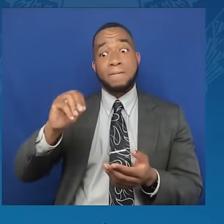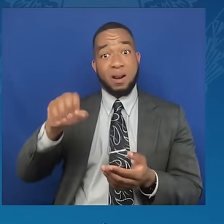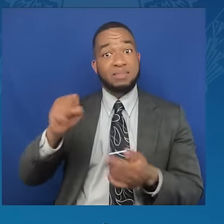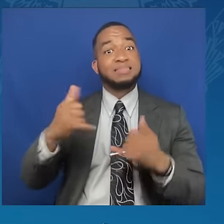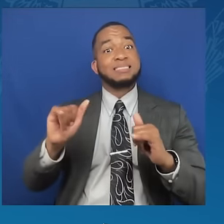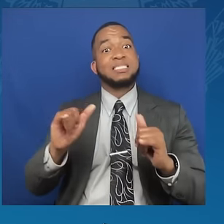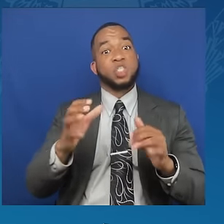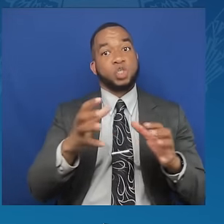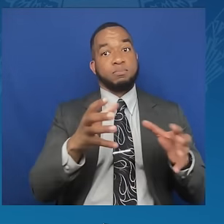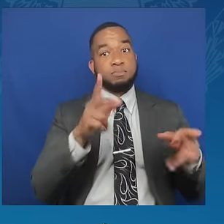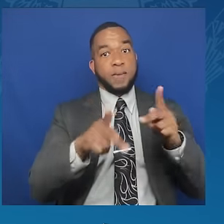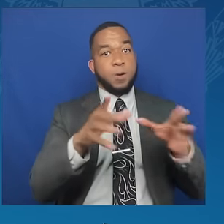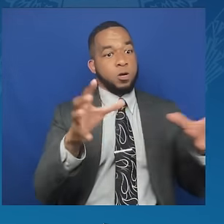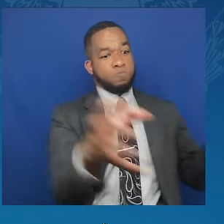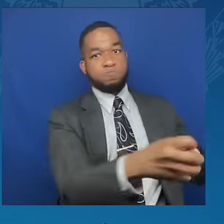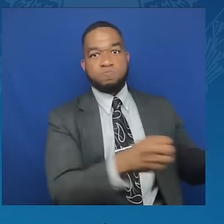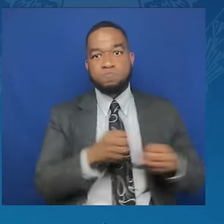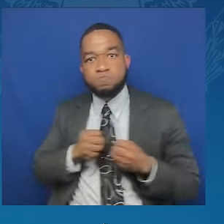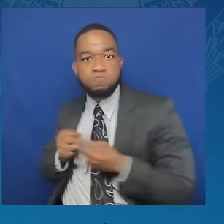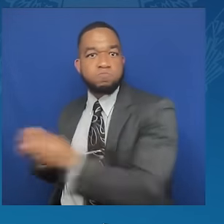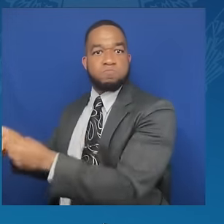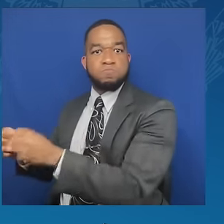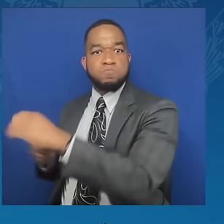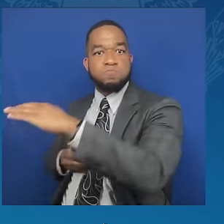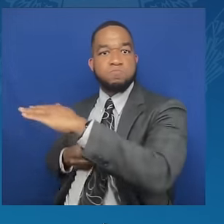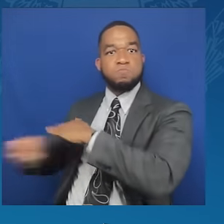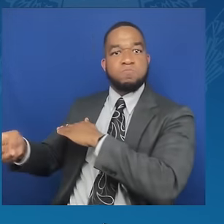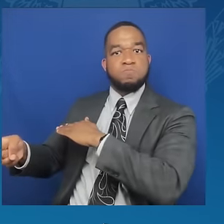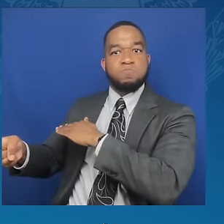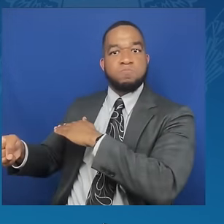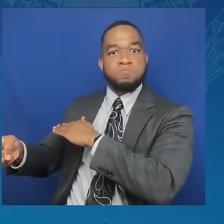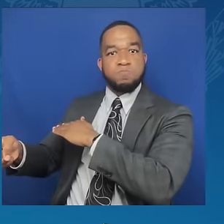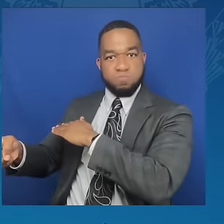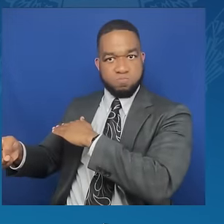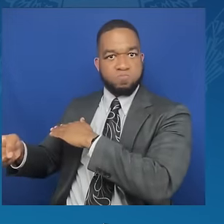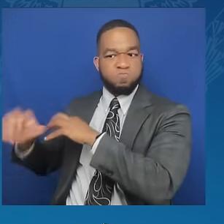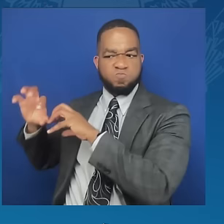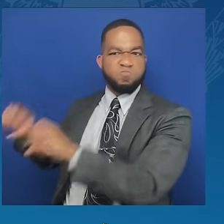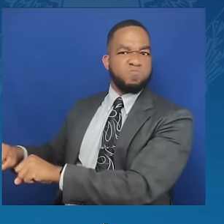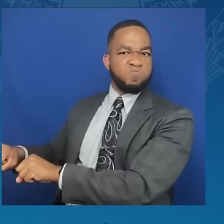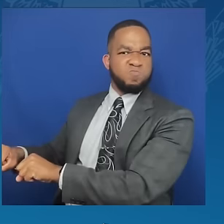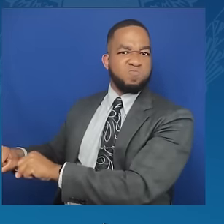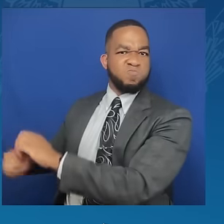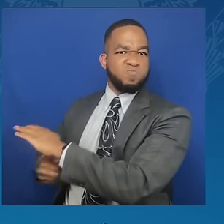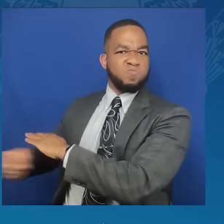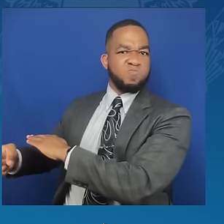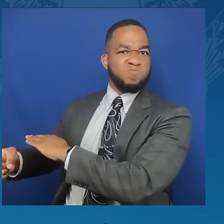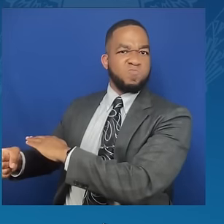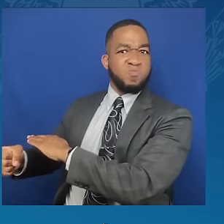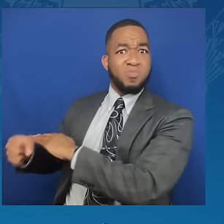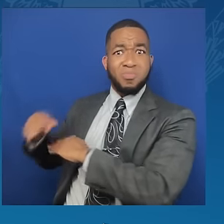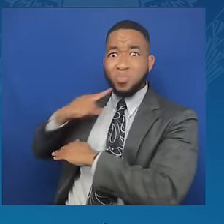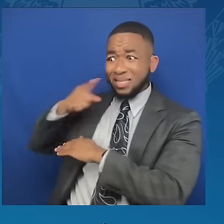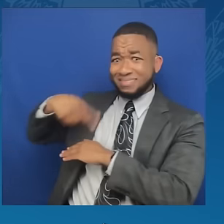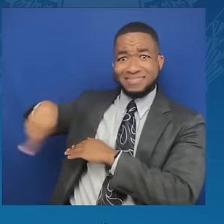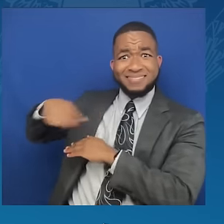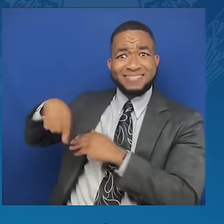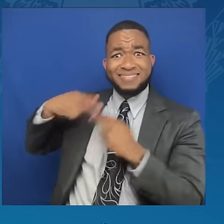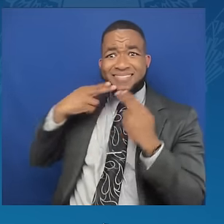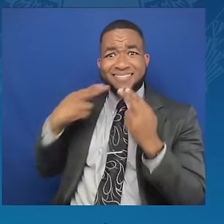now. Innocent men and women, including American citizens, who were brutally taken from their